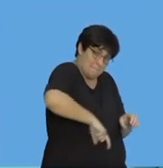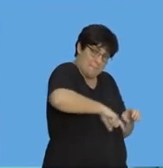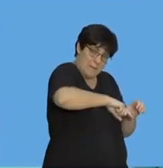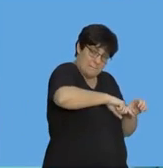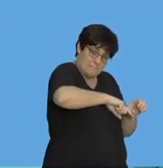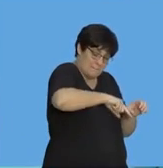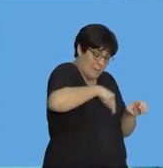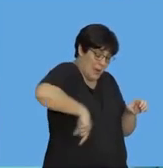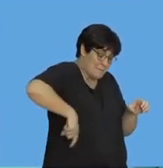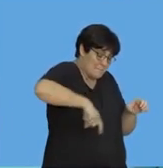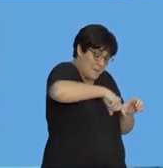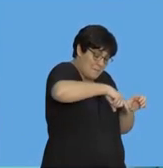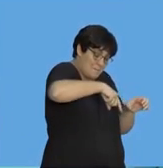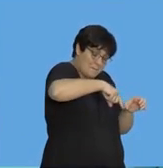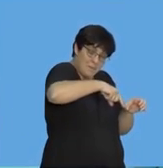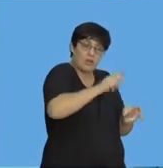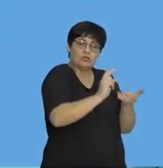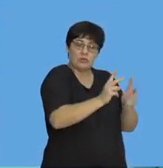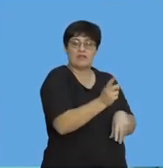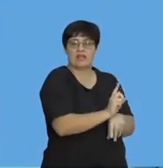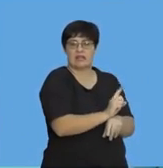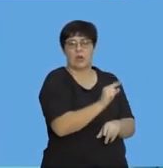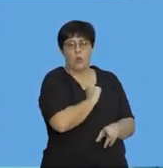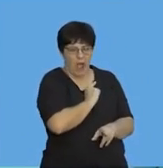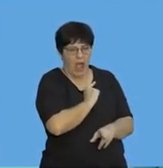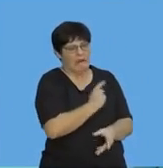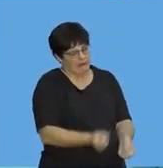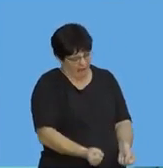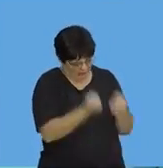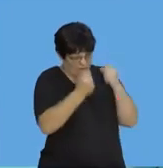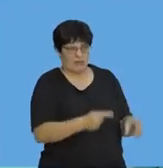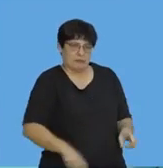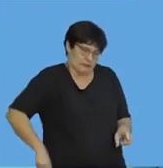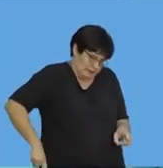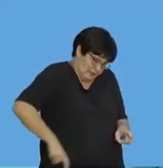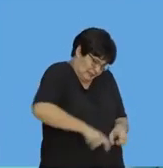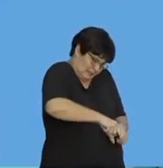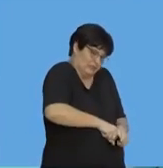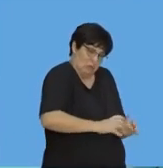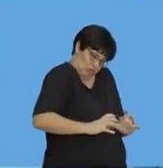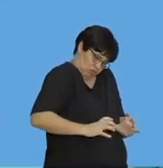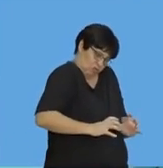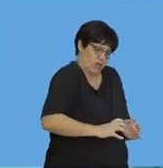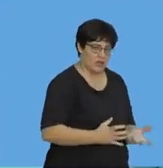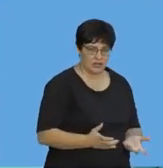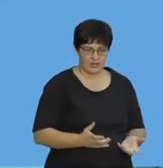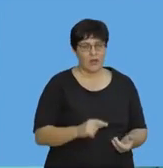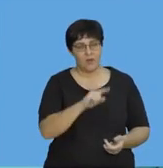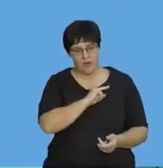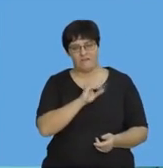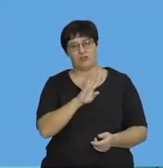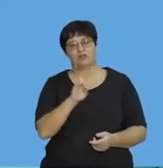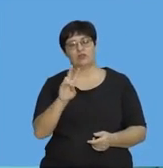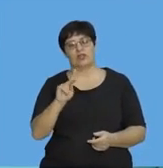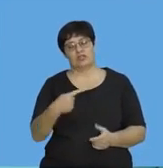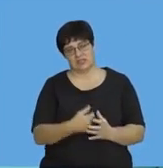in contact with the ball for 12 seconds, because it took a lot of effort to get it to move if it's